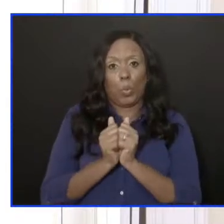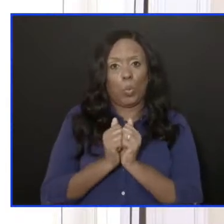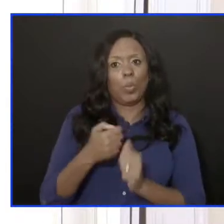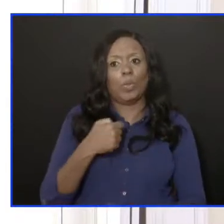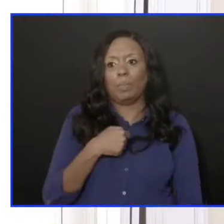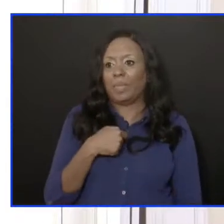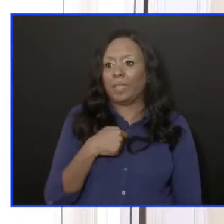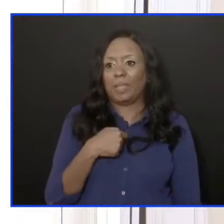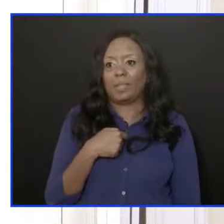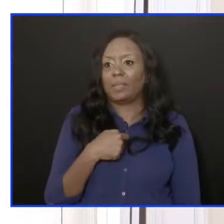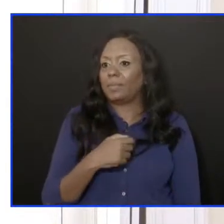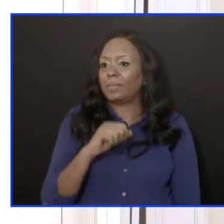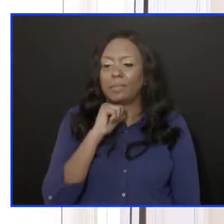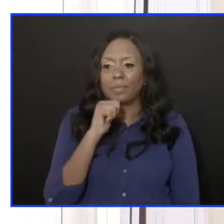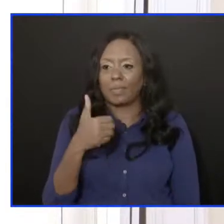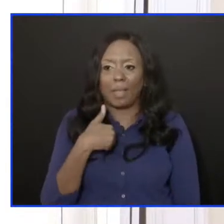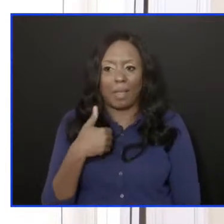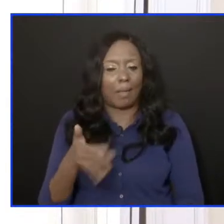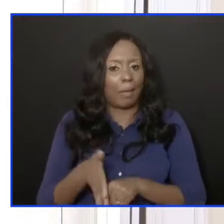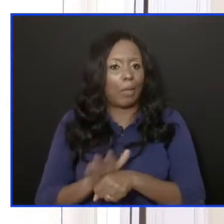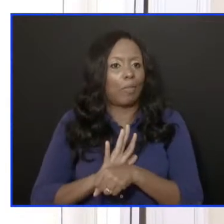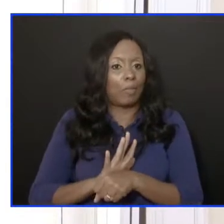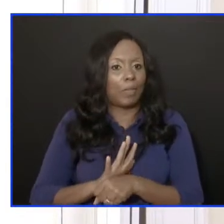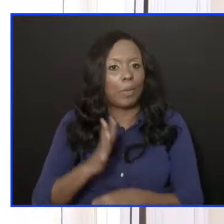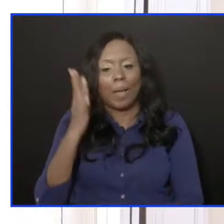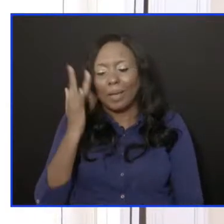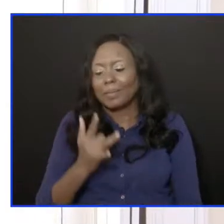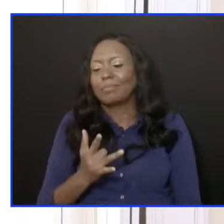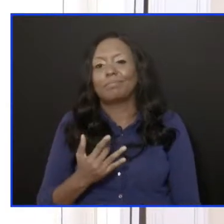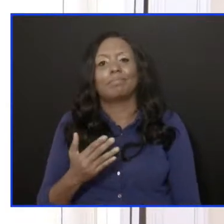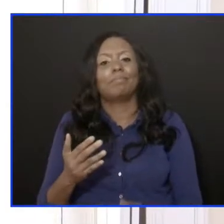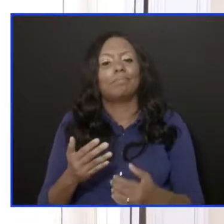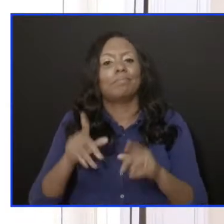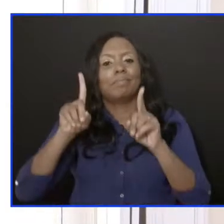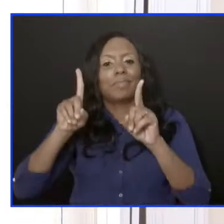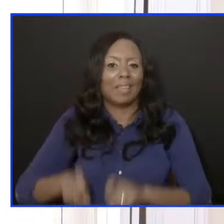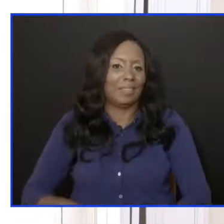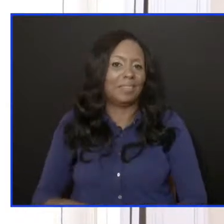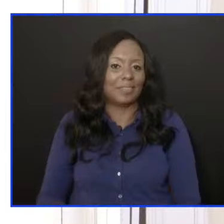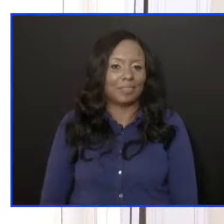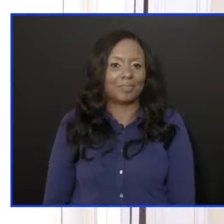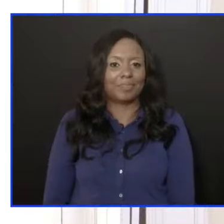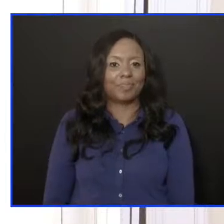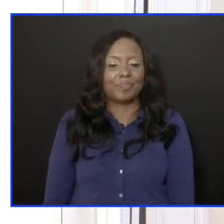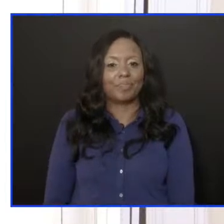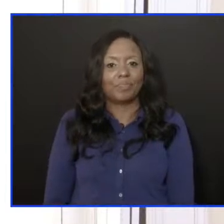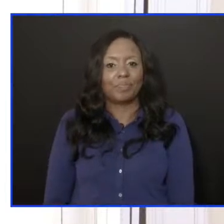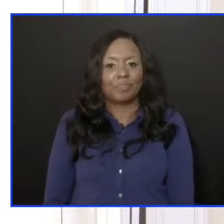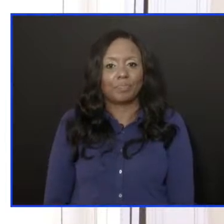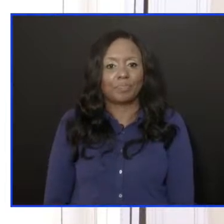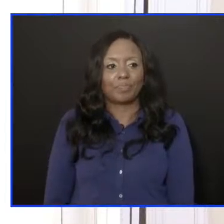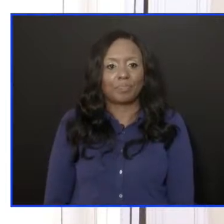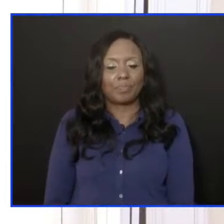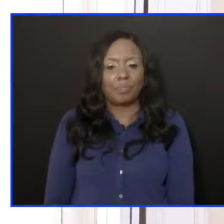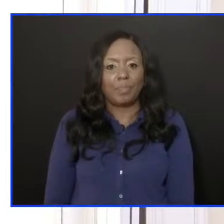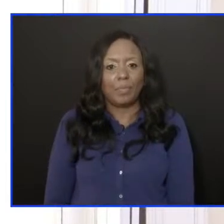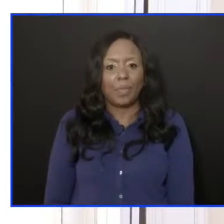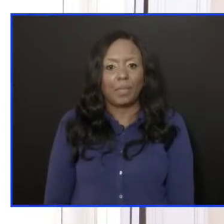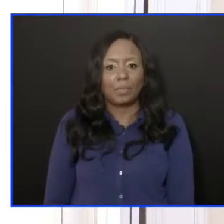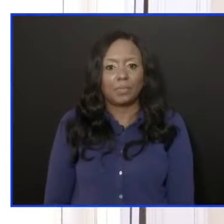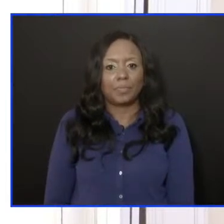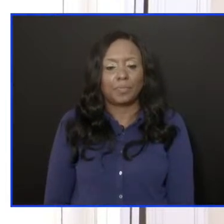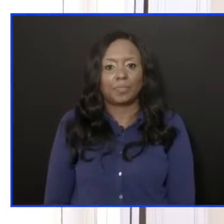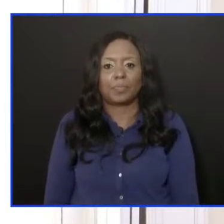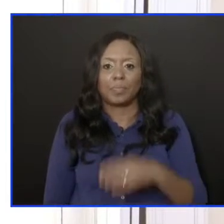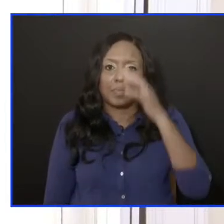free of any virus because of the knowledge of the test results. I also know what comfort it has given us